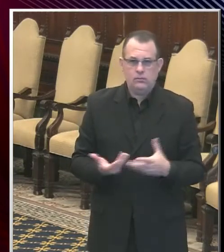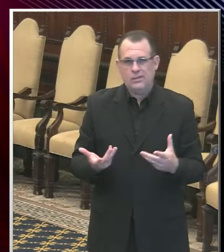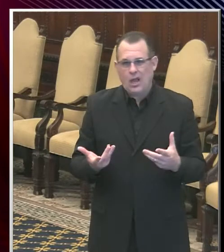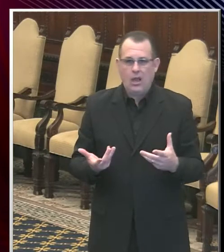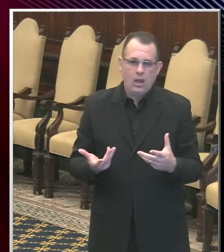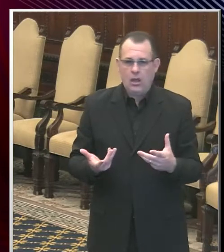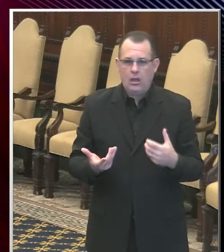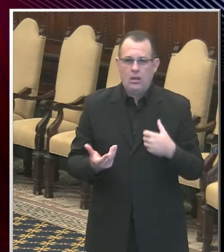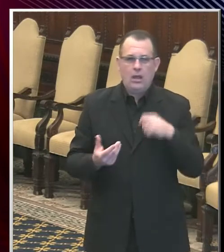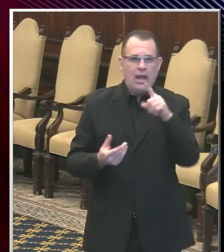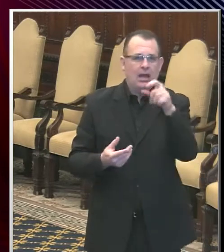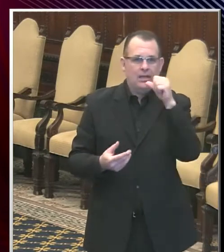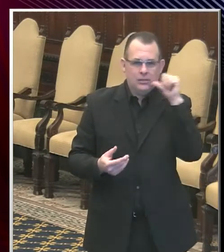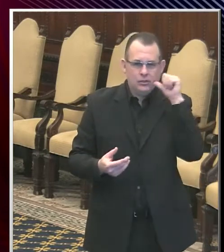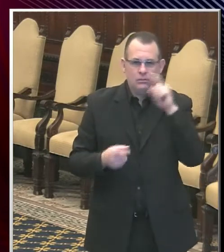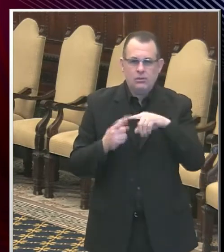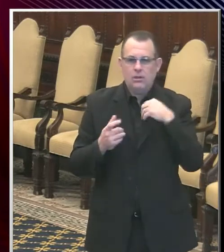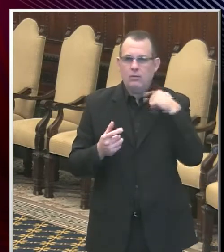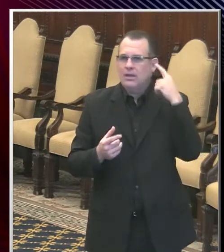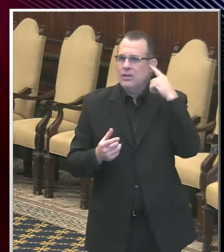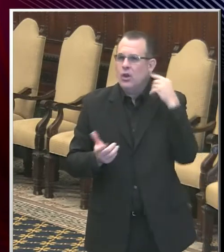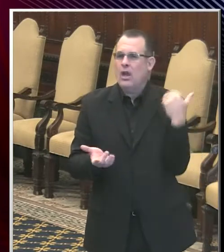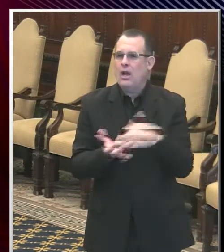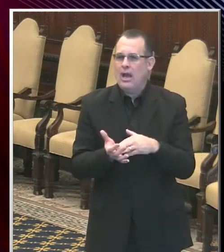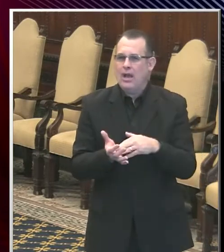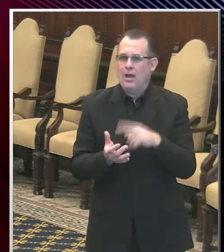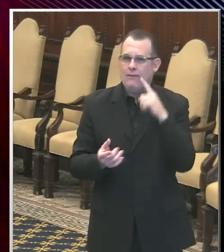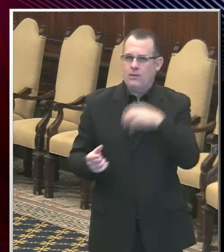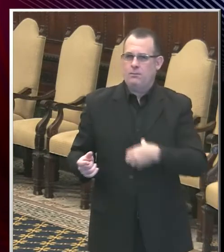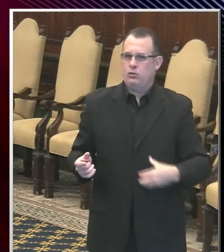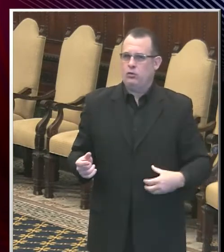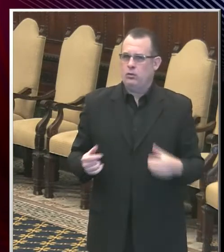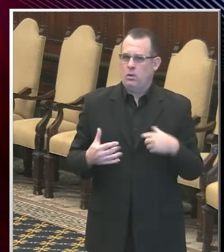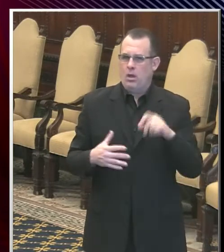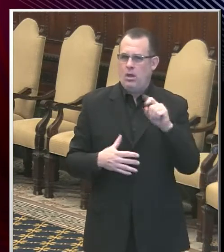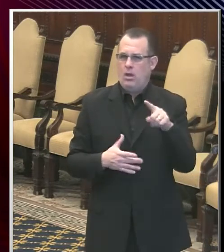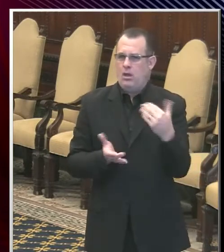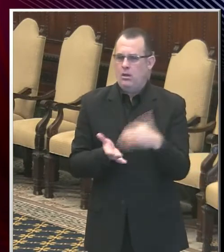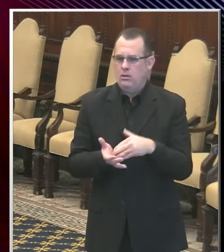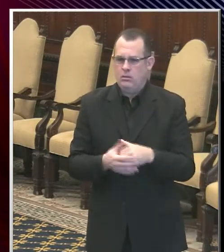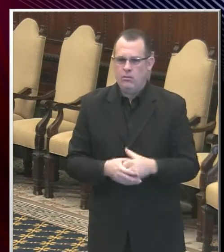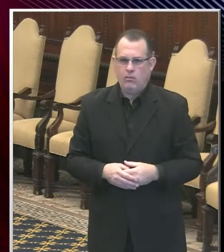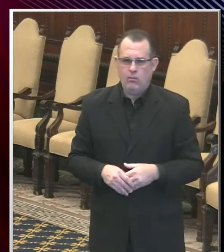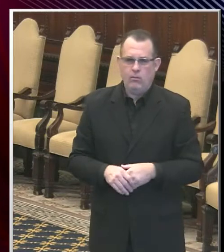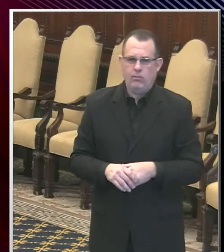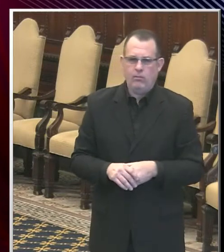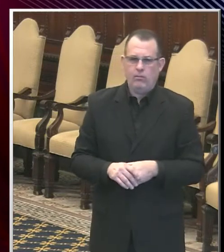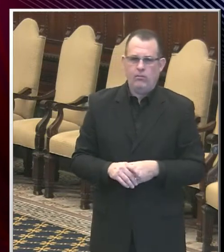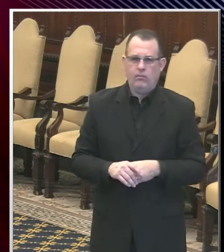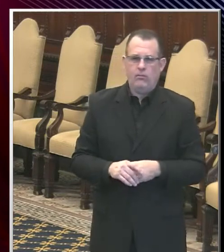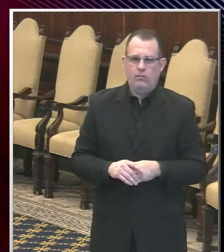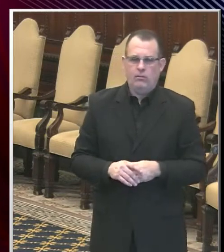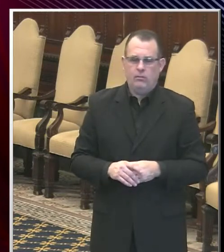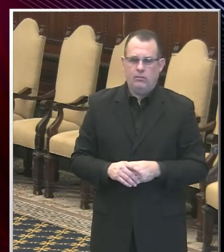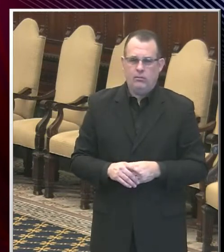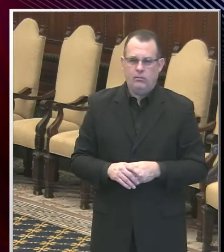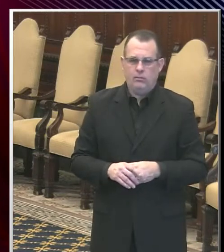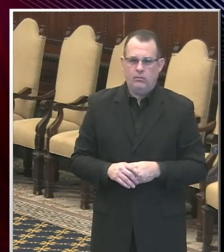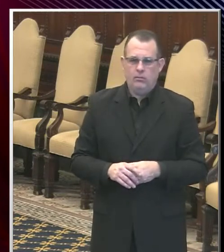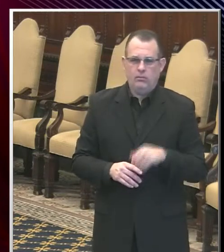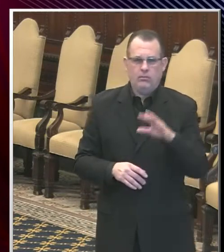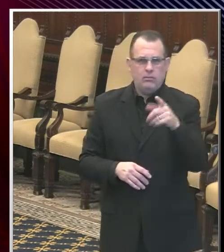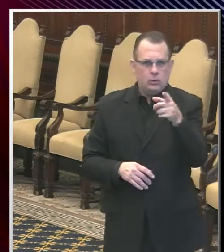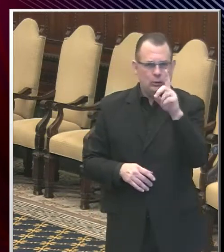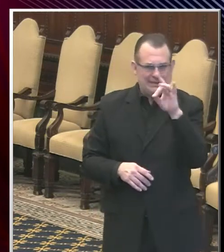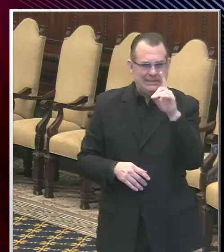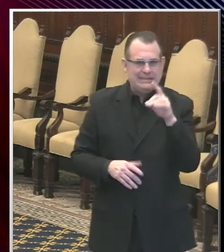yesterday, but I kind of wanted to hear this from the mayor. From what we were told, you did a lot of